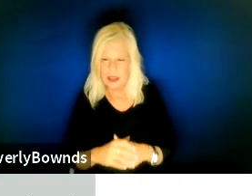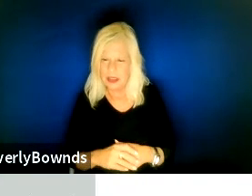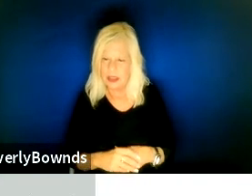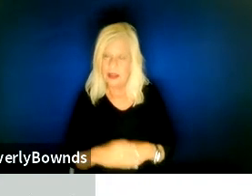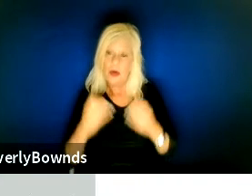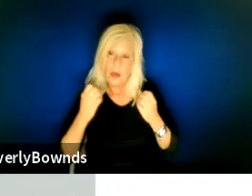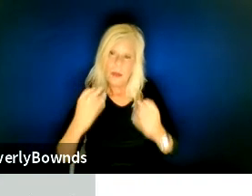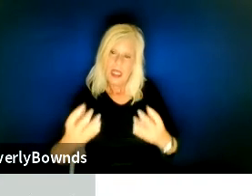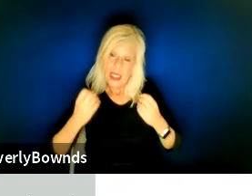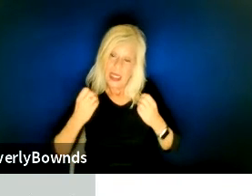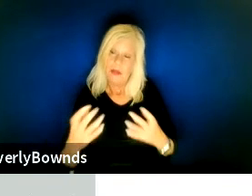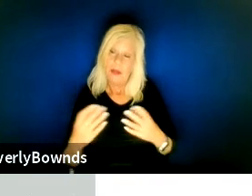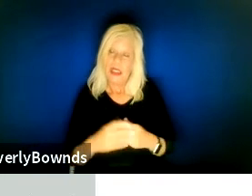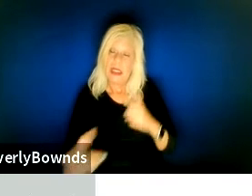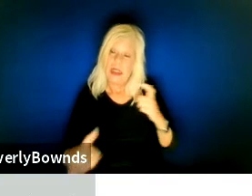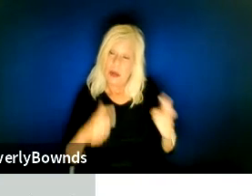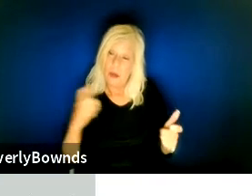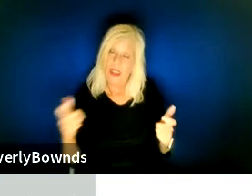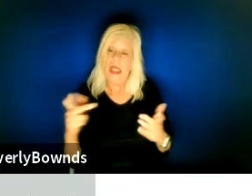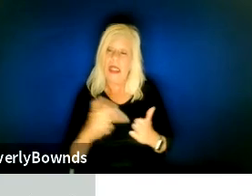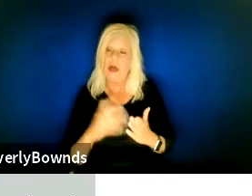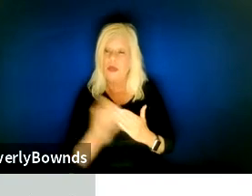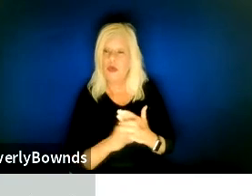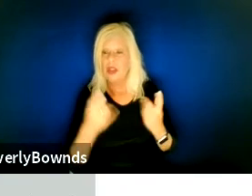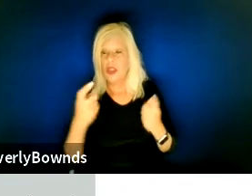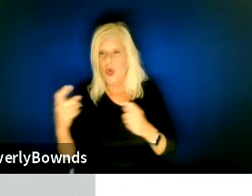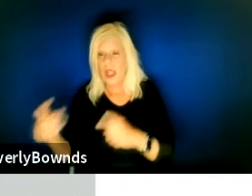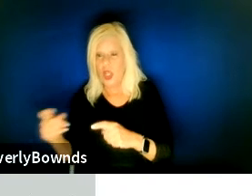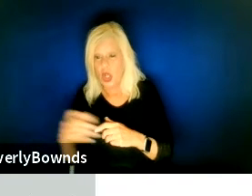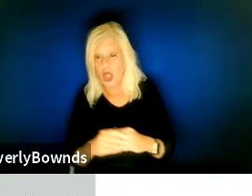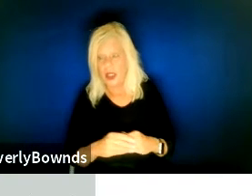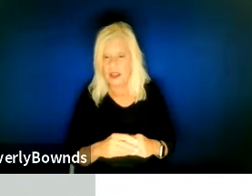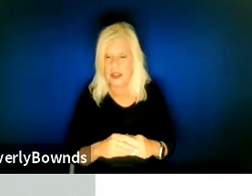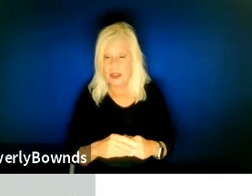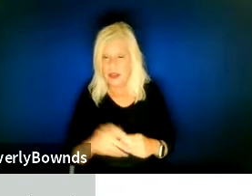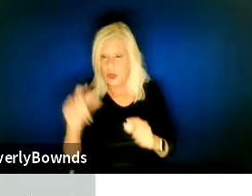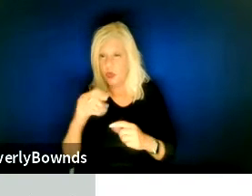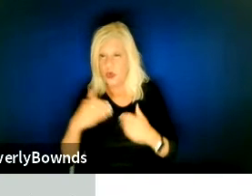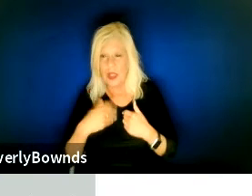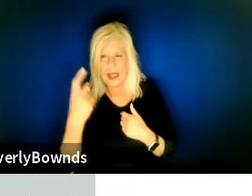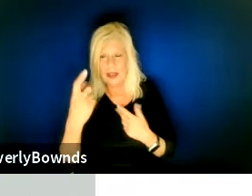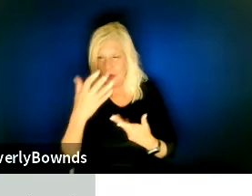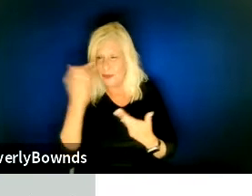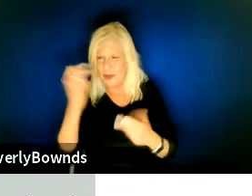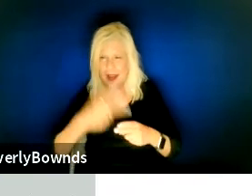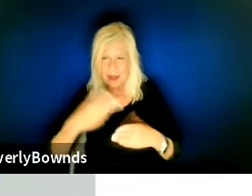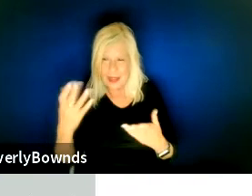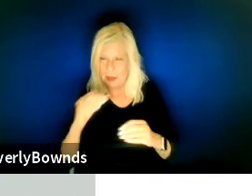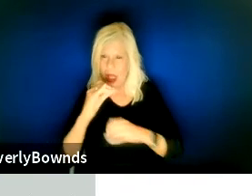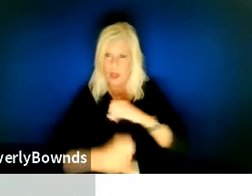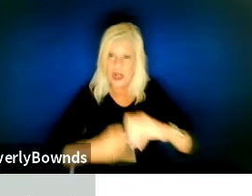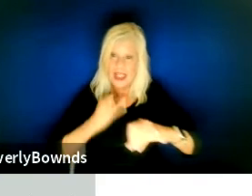many large-scale projects happening. There is a project by Google, I forgot its name, sorry, but there is one more international